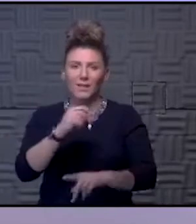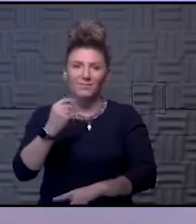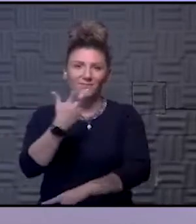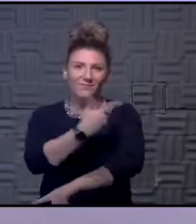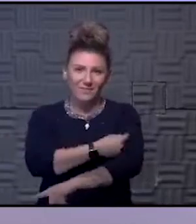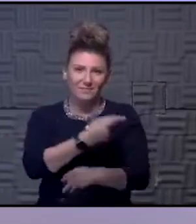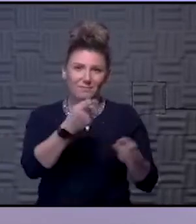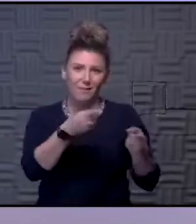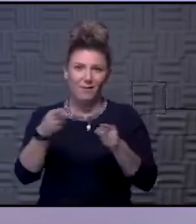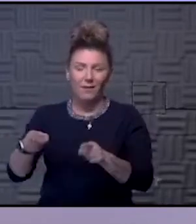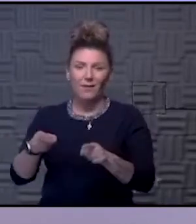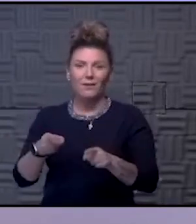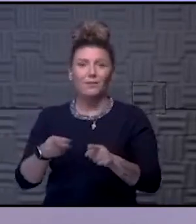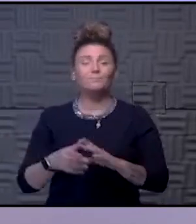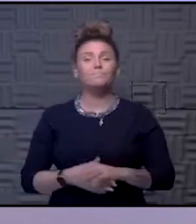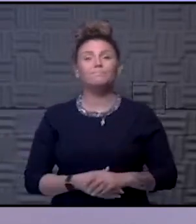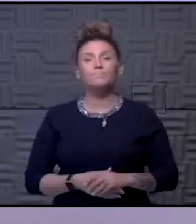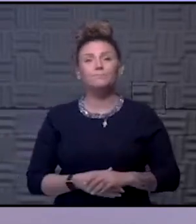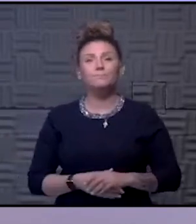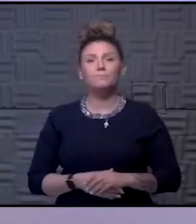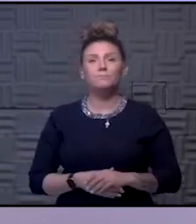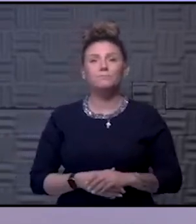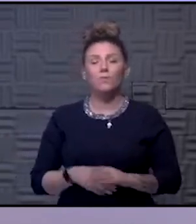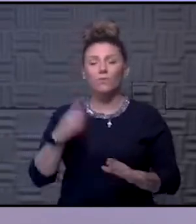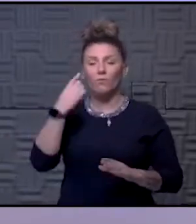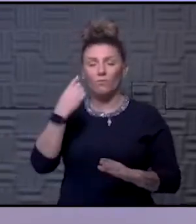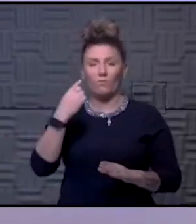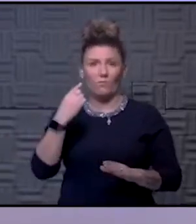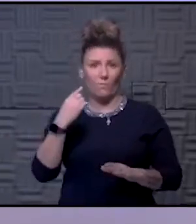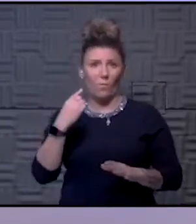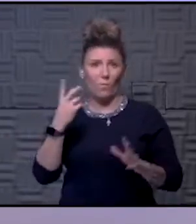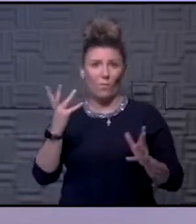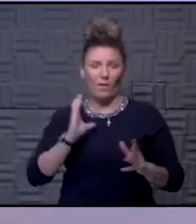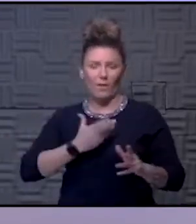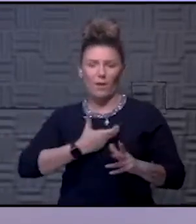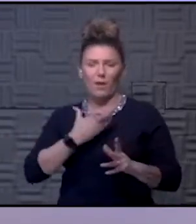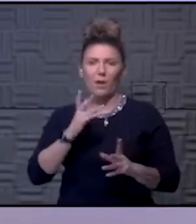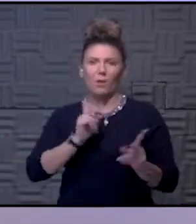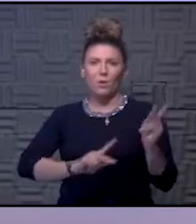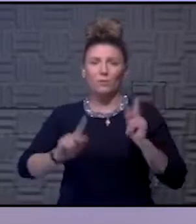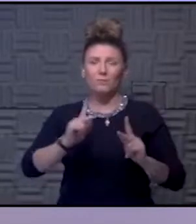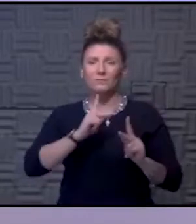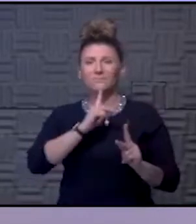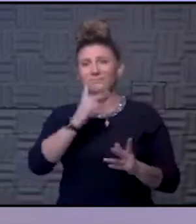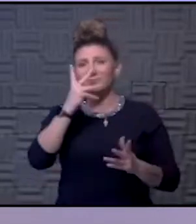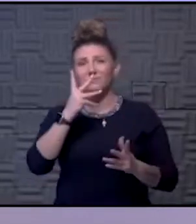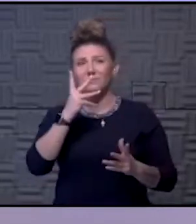and COVID in our populations. We've been fortunate to have